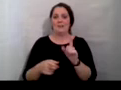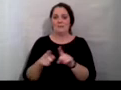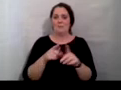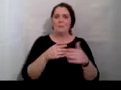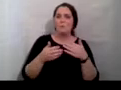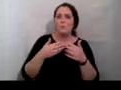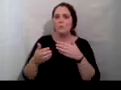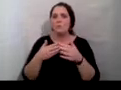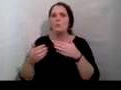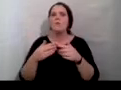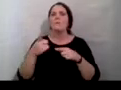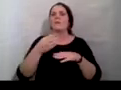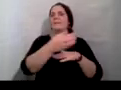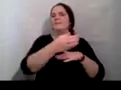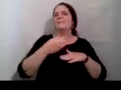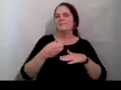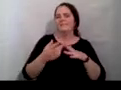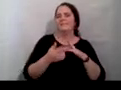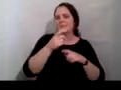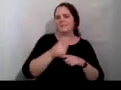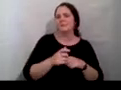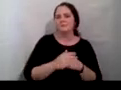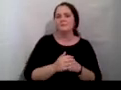at qagoma.